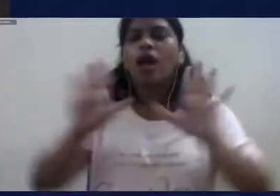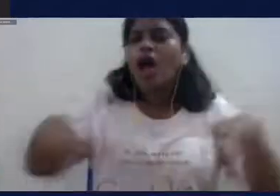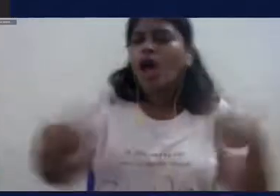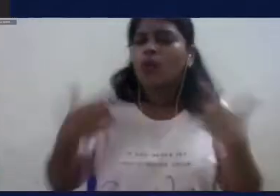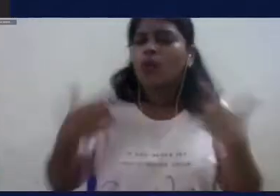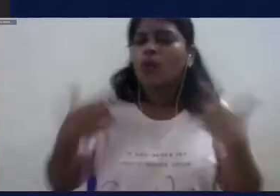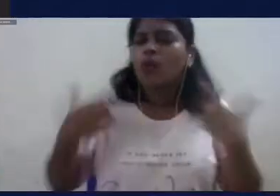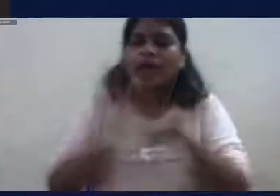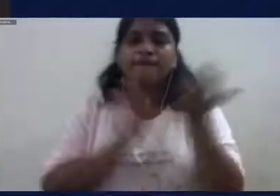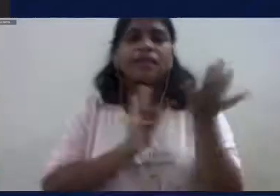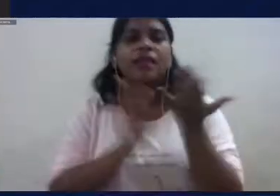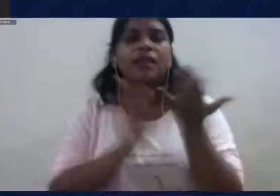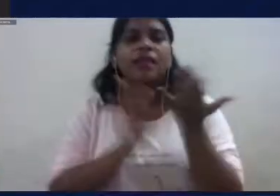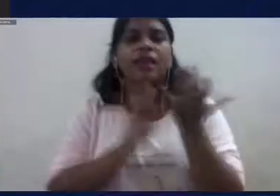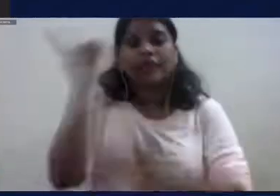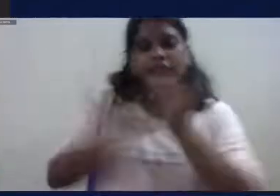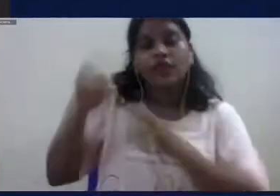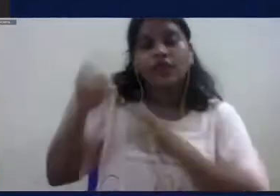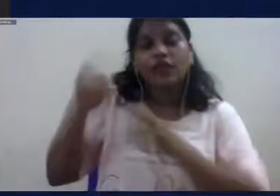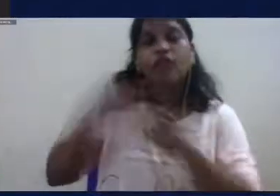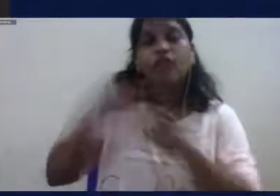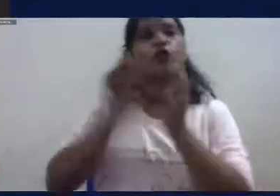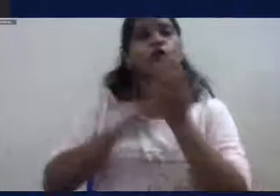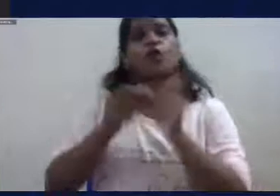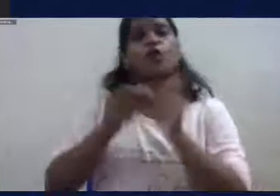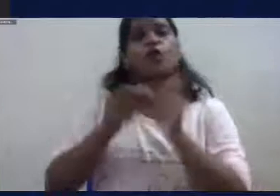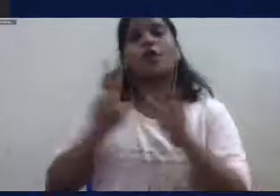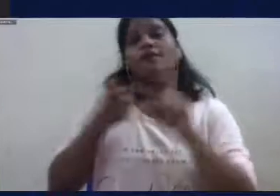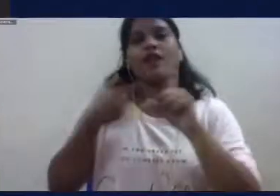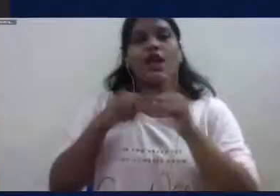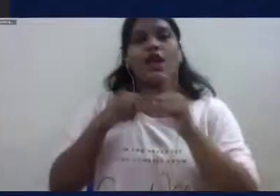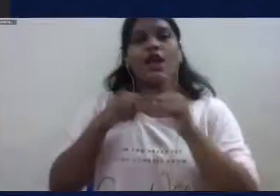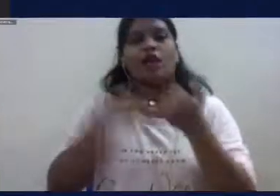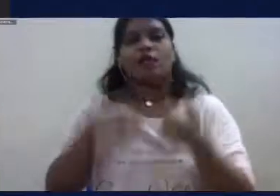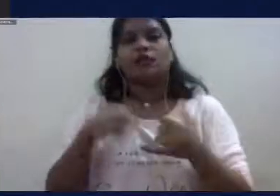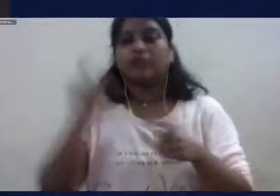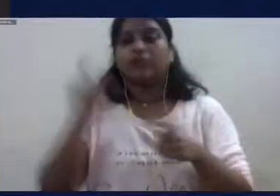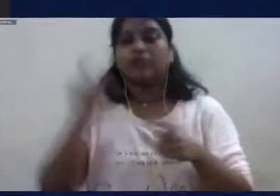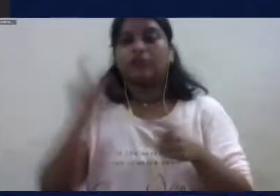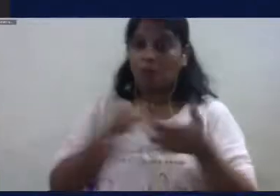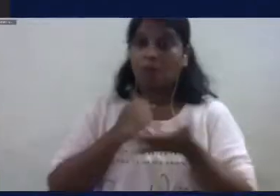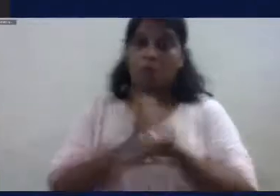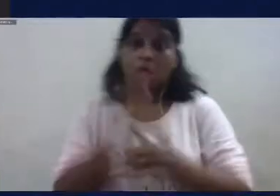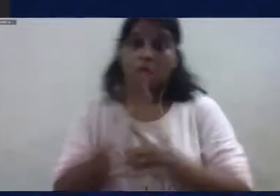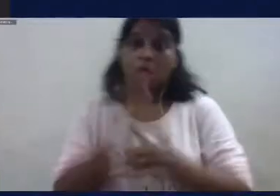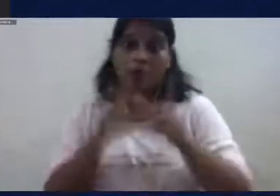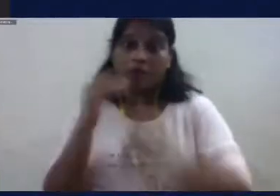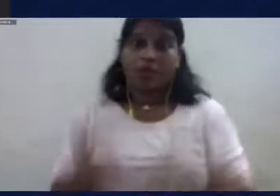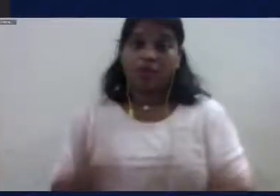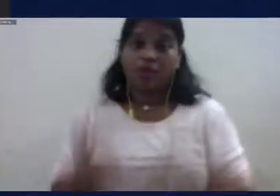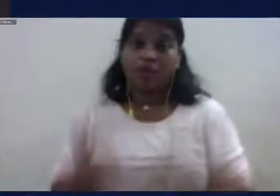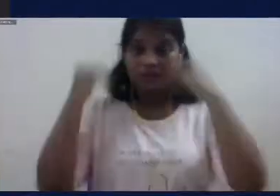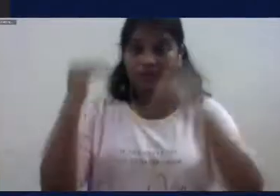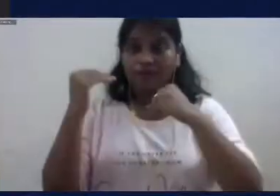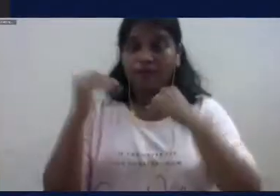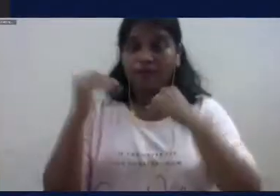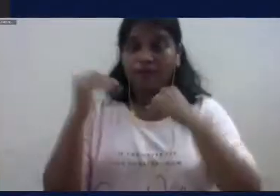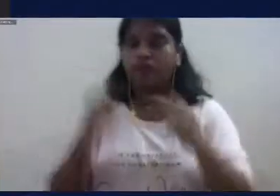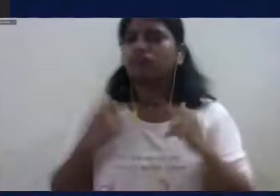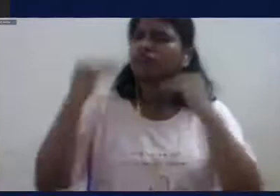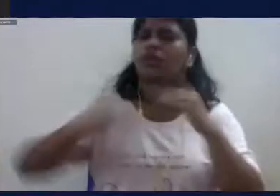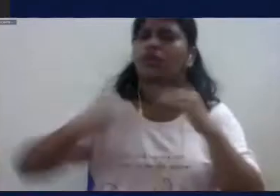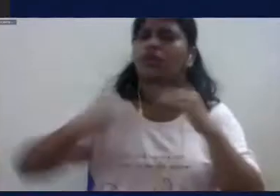have technology designed for human values. Today, technology helps people reach the next level, scale great